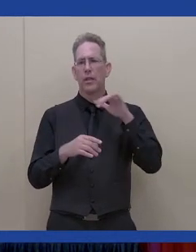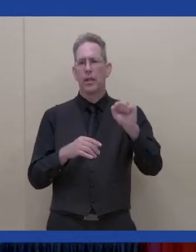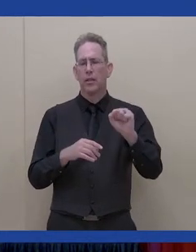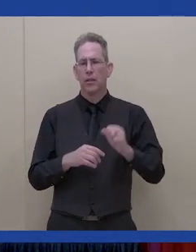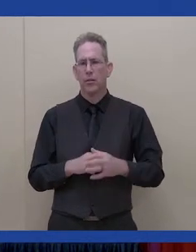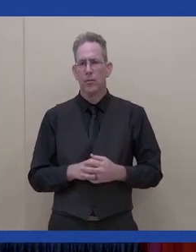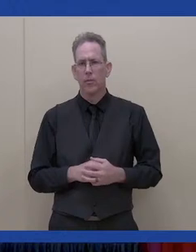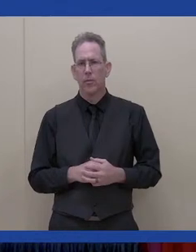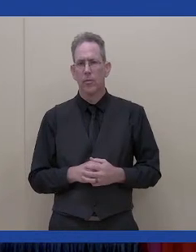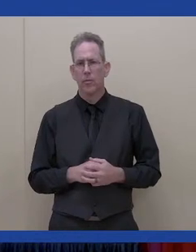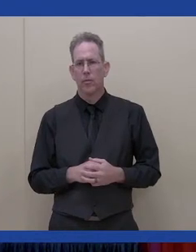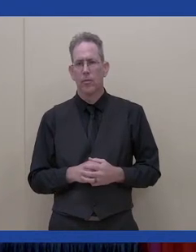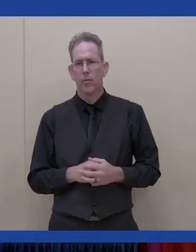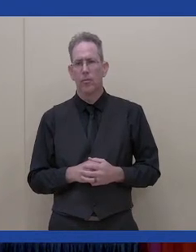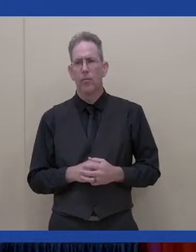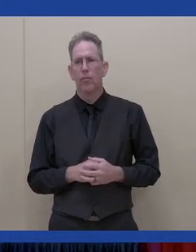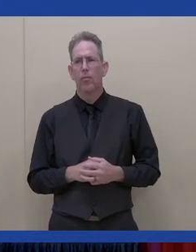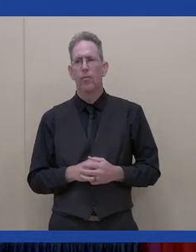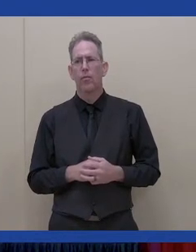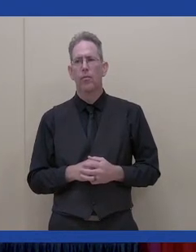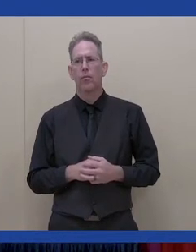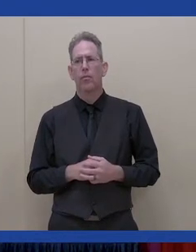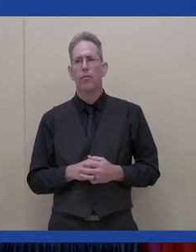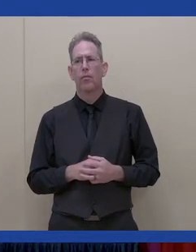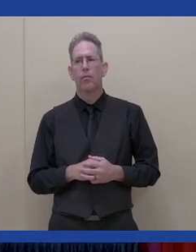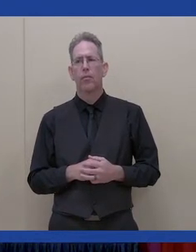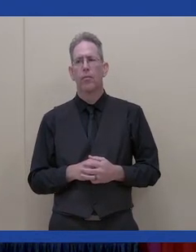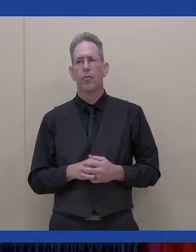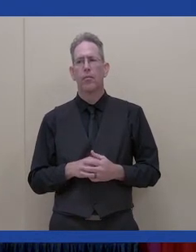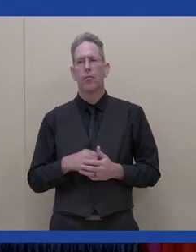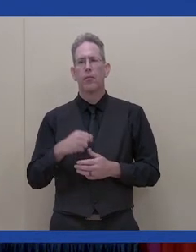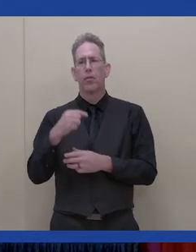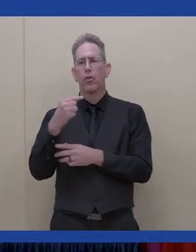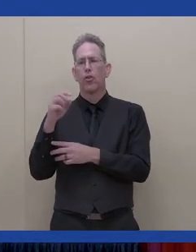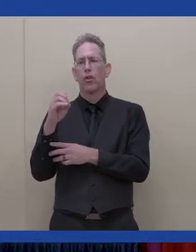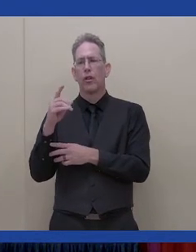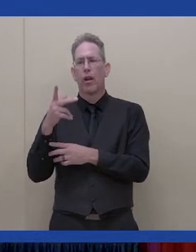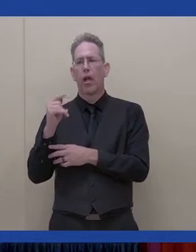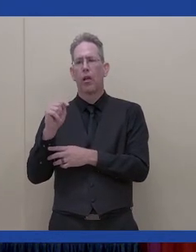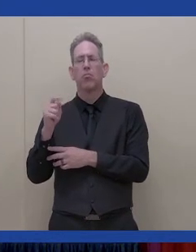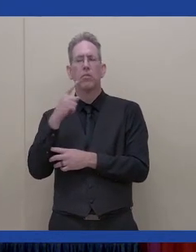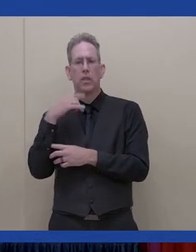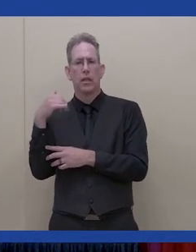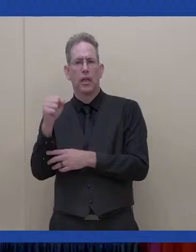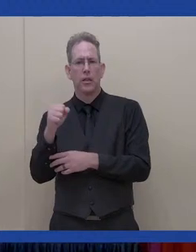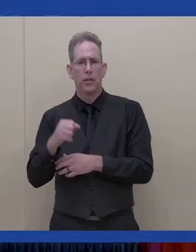Councillor McKnight? Yes. Councillor Neubeezer?